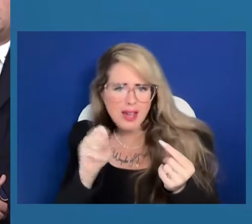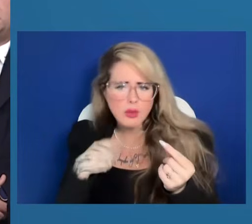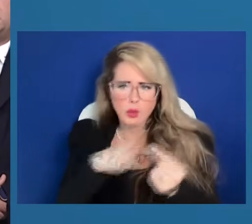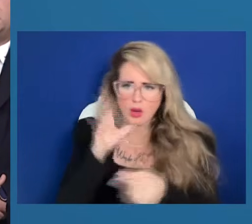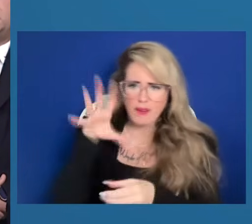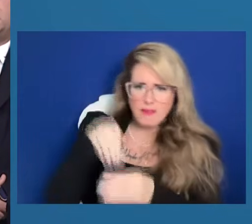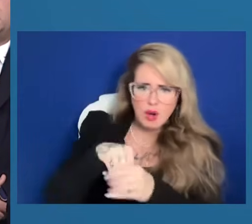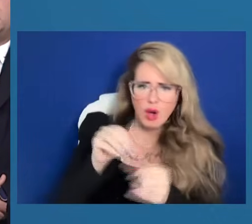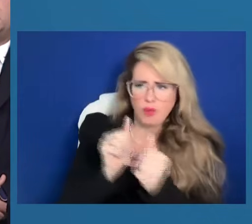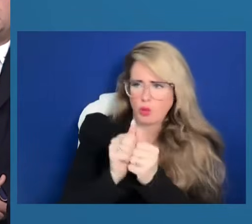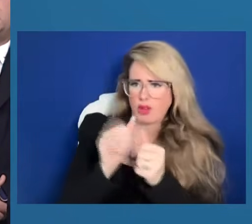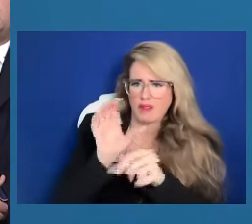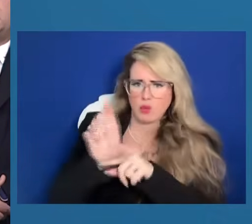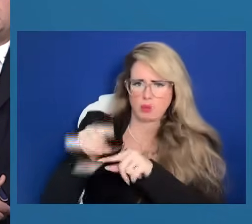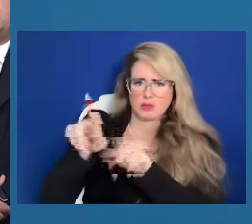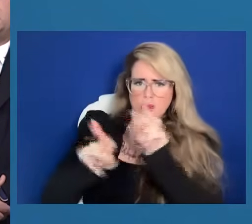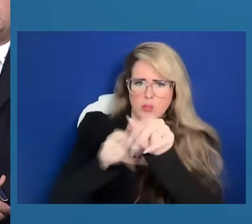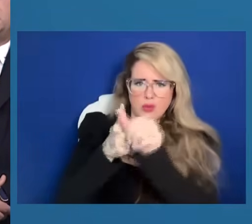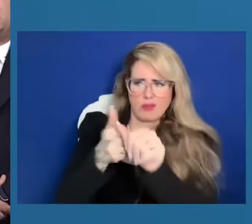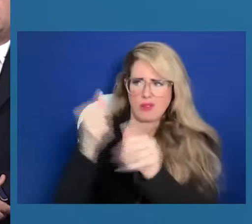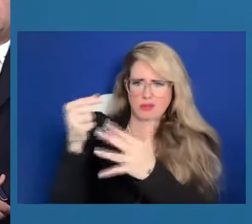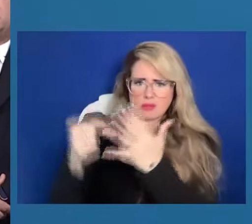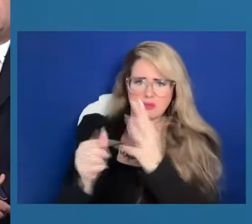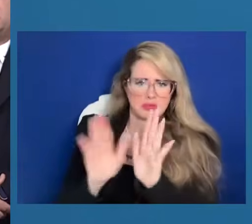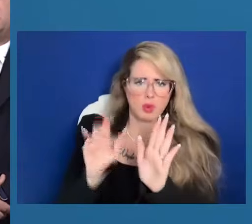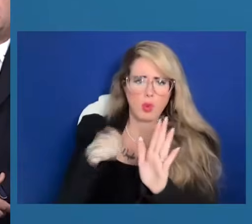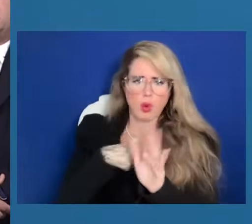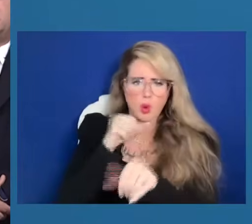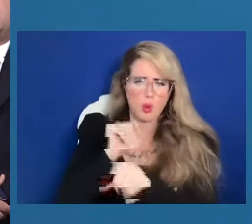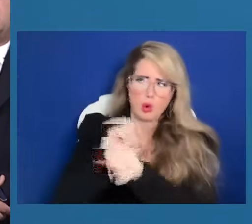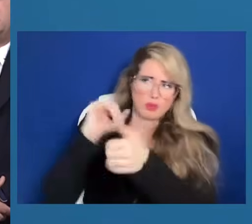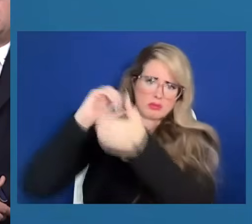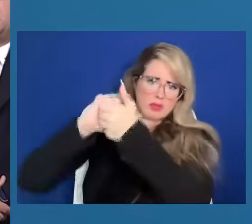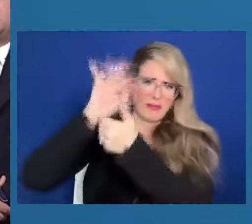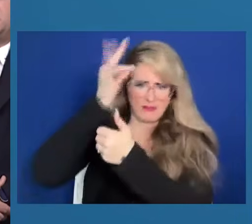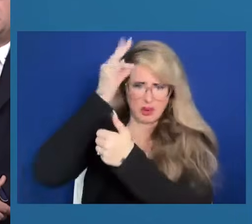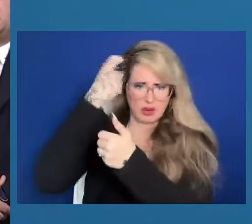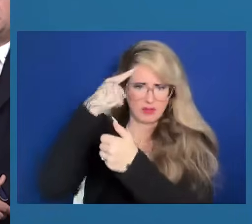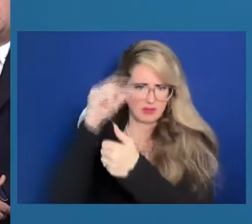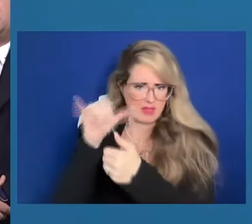enforcement on behalf of the federal government. At the same time,